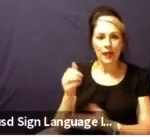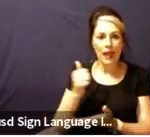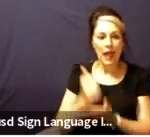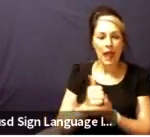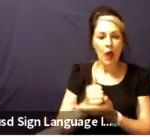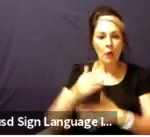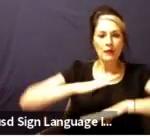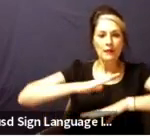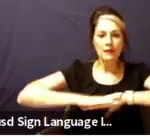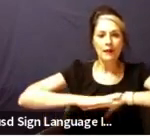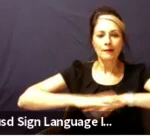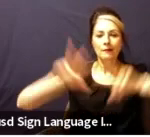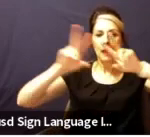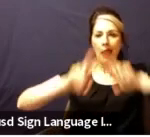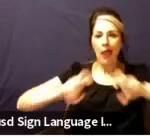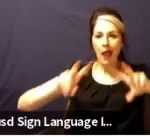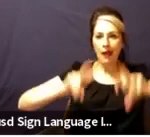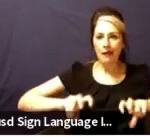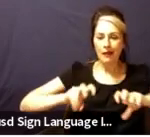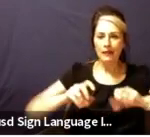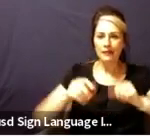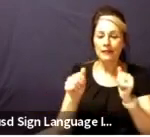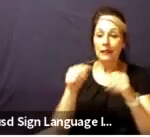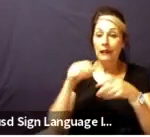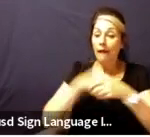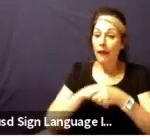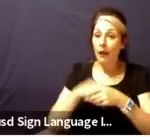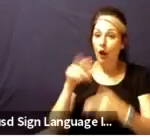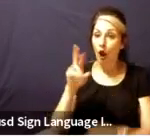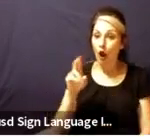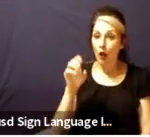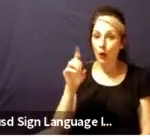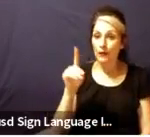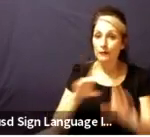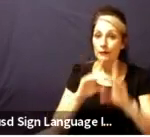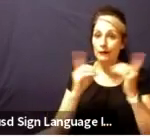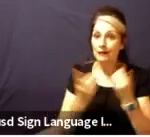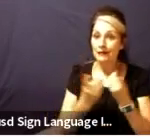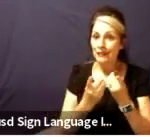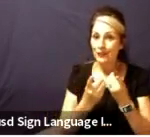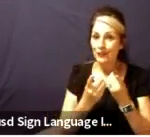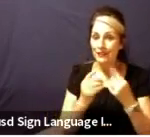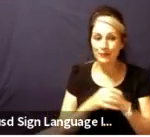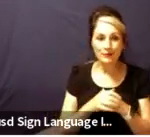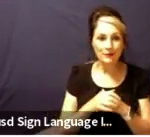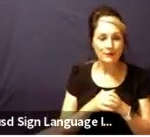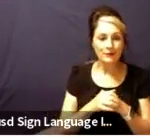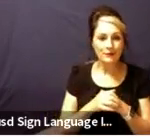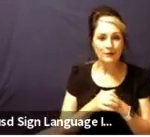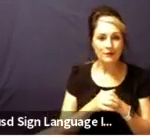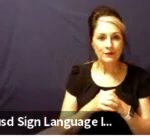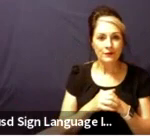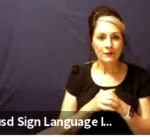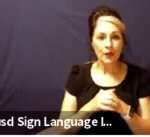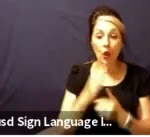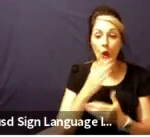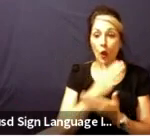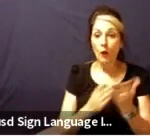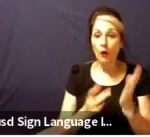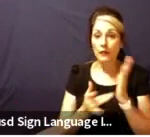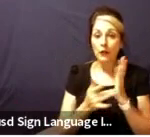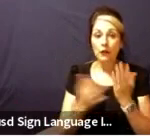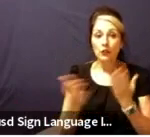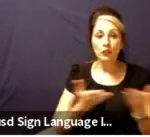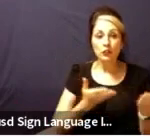analyst within the RUSD district as a part of the technology